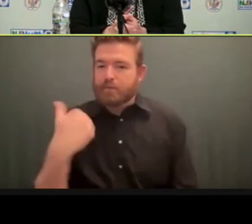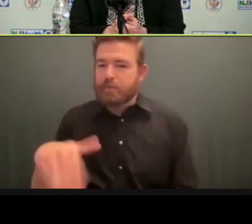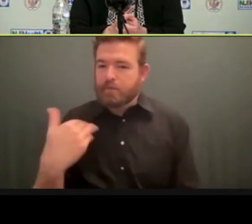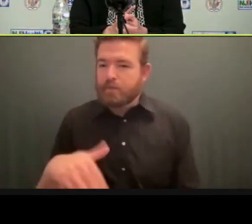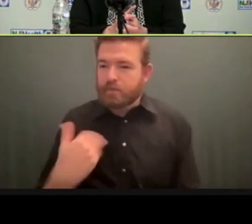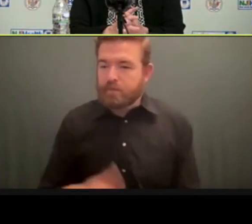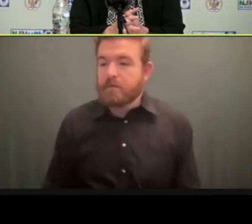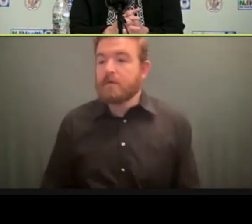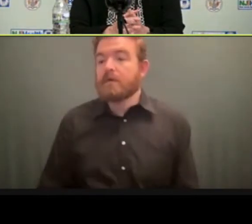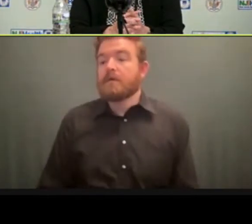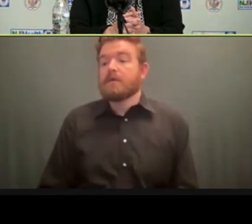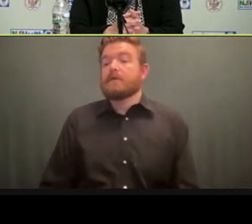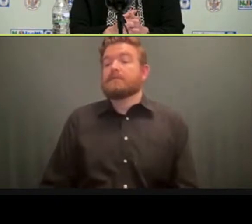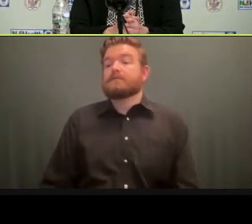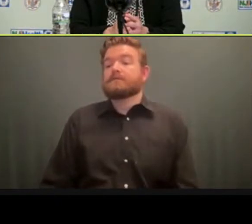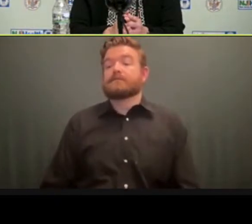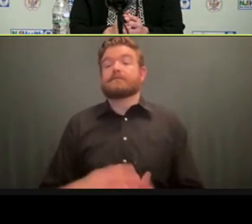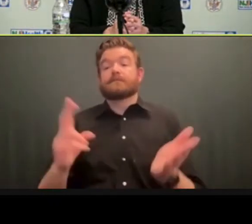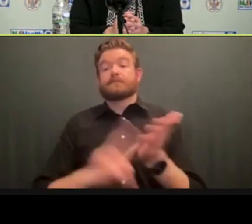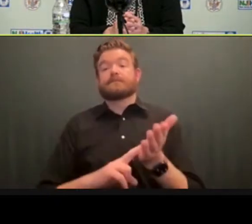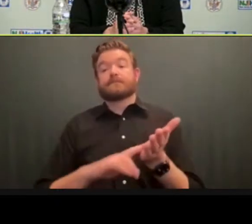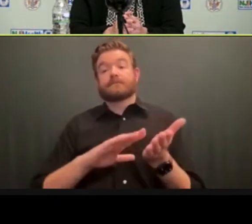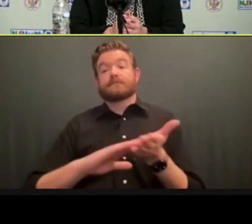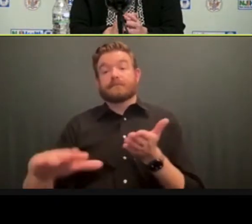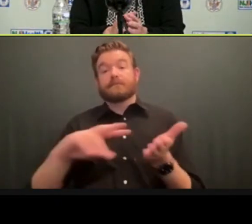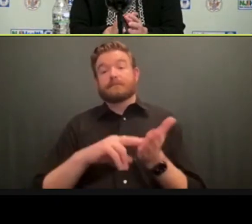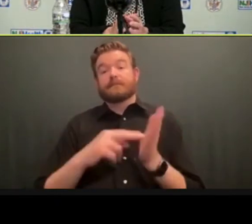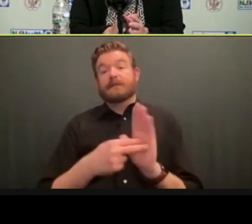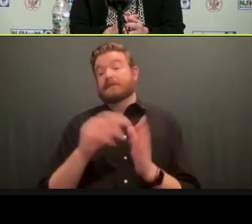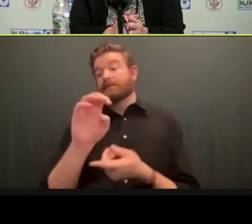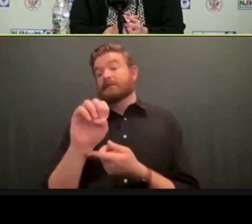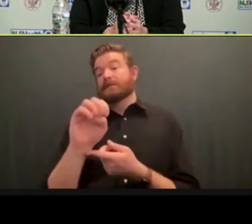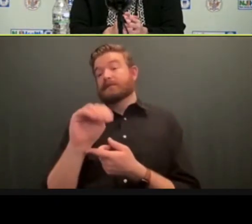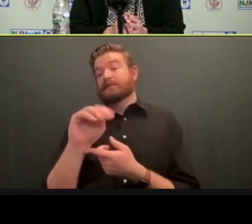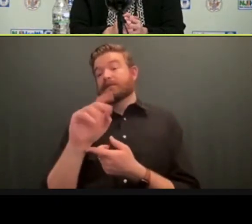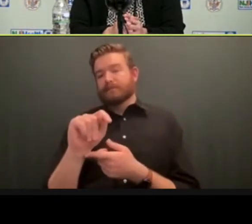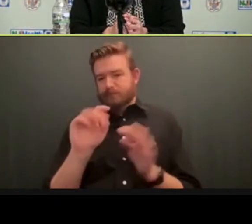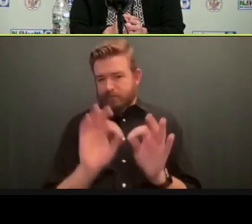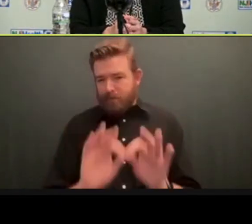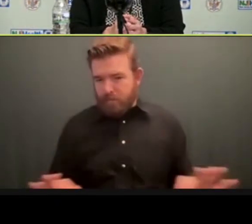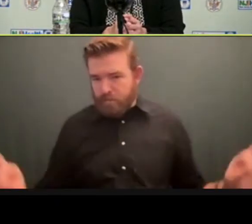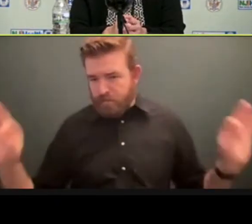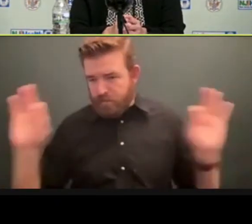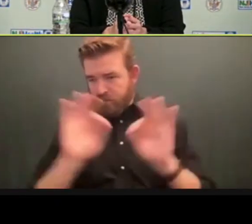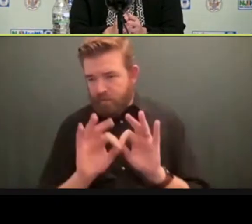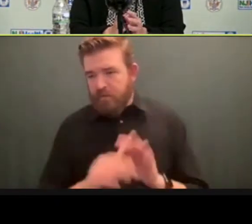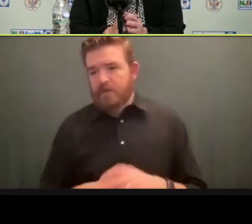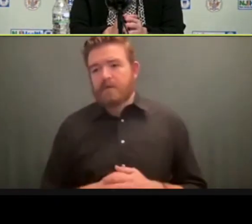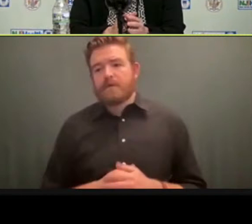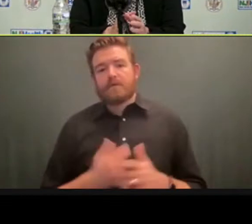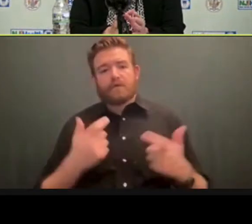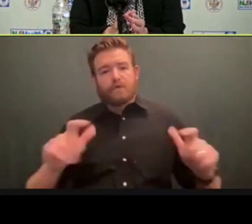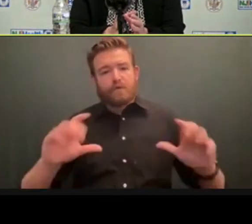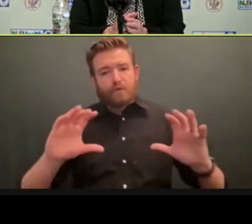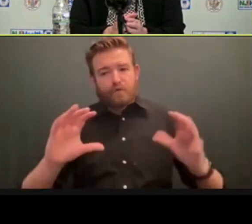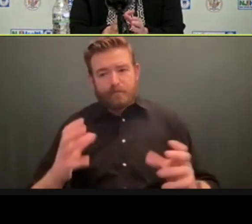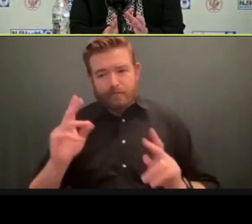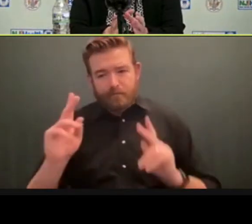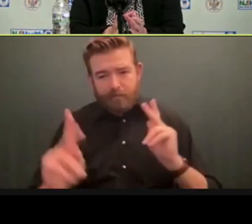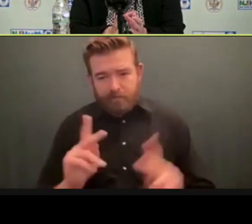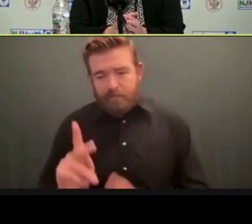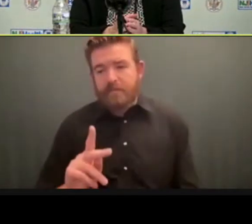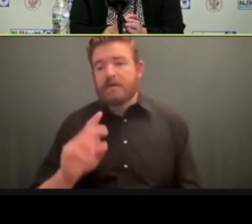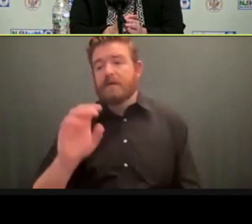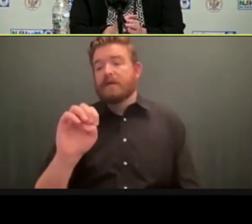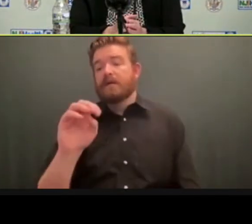our EMTs, a very valuable and extensive group of individuals, to be able to go into